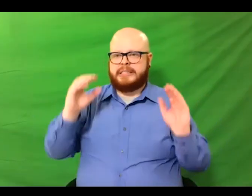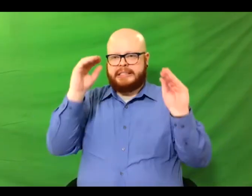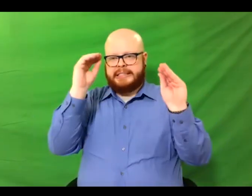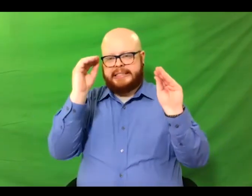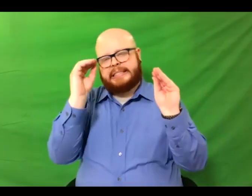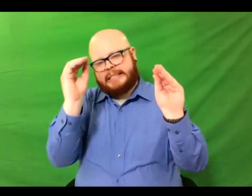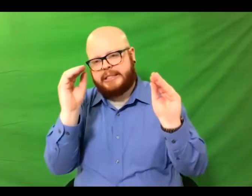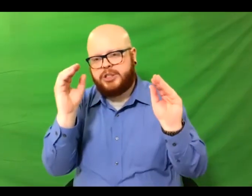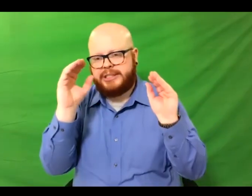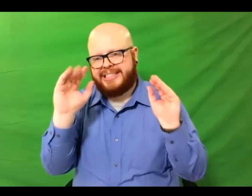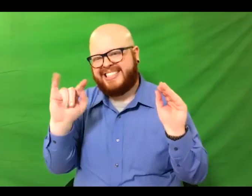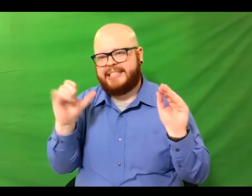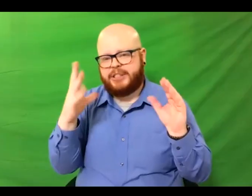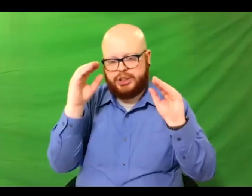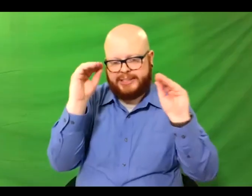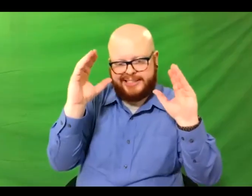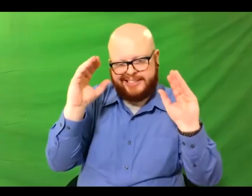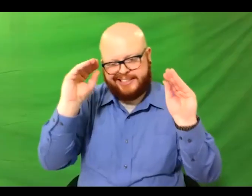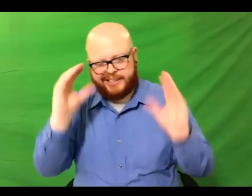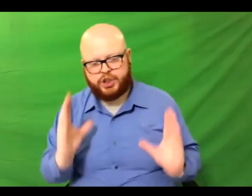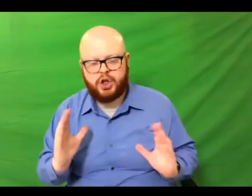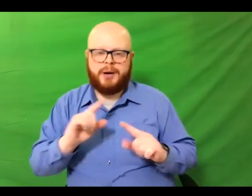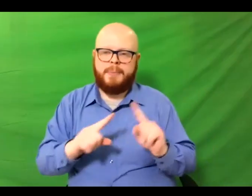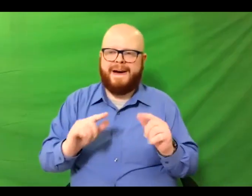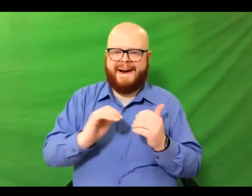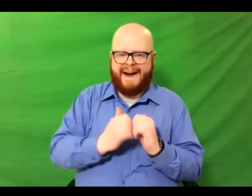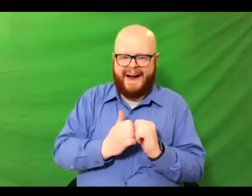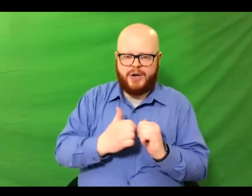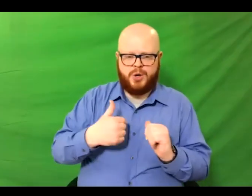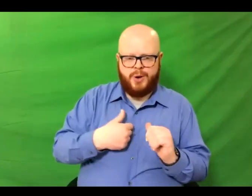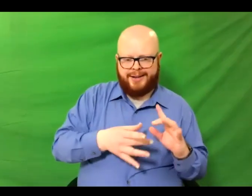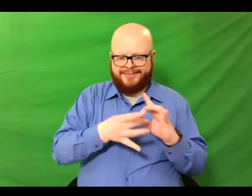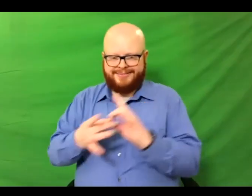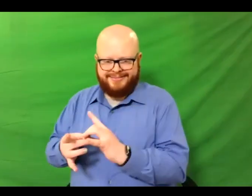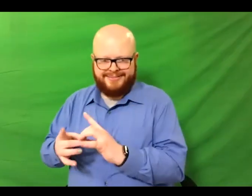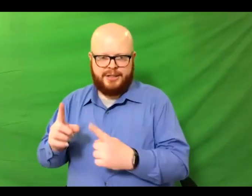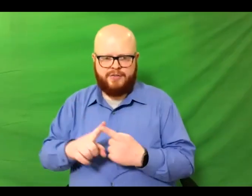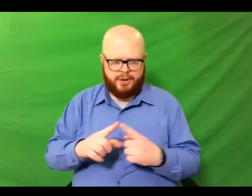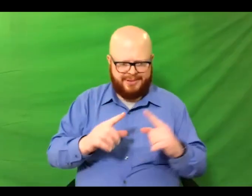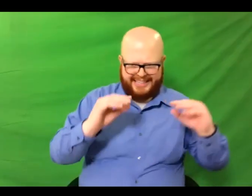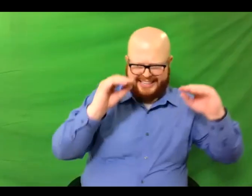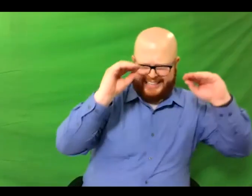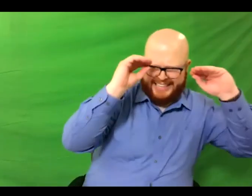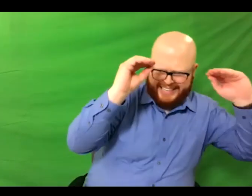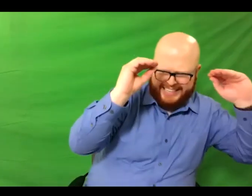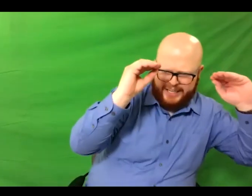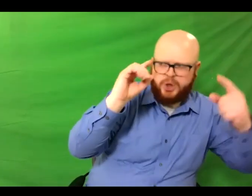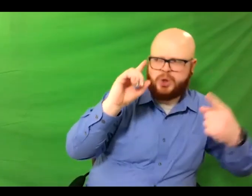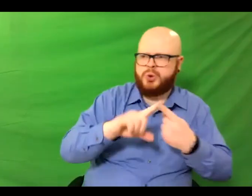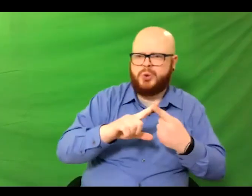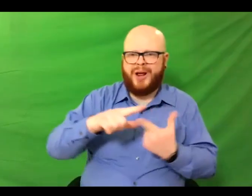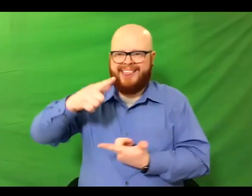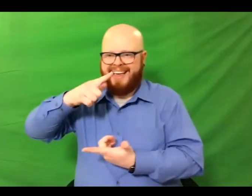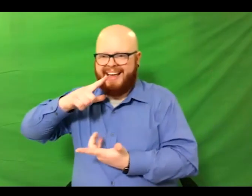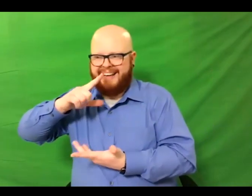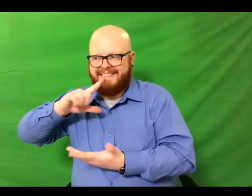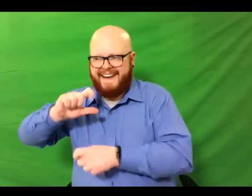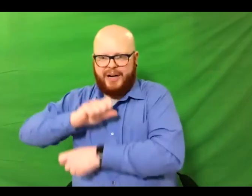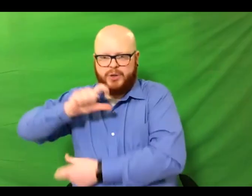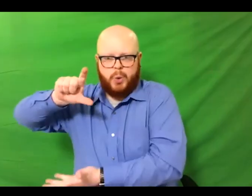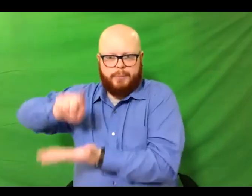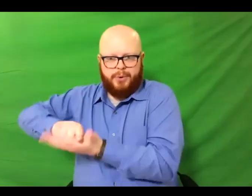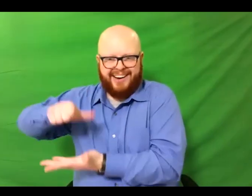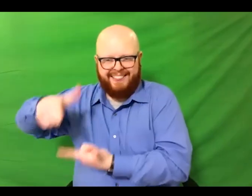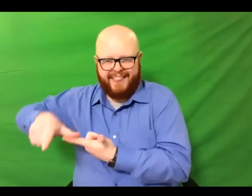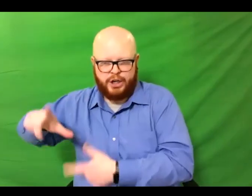but how do I go from this hand shape to the letter T? So you're going to access that word wall slightly differently. And